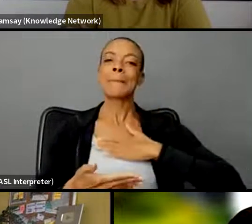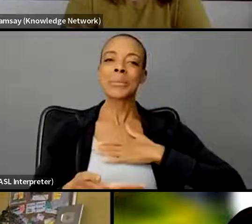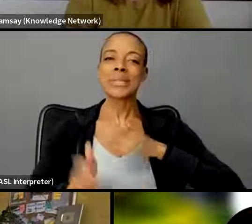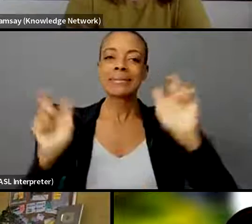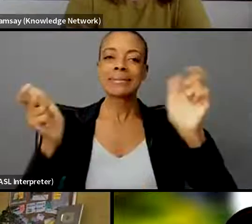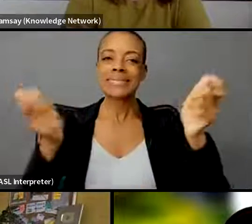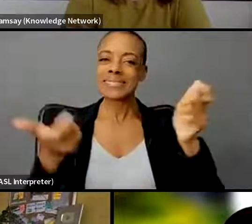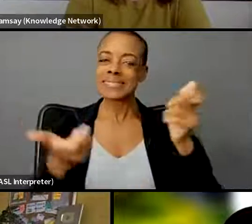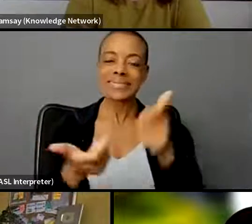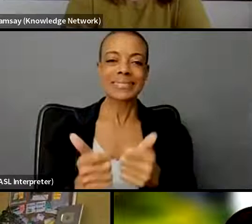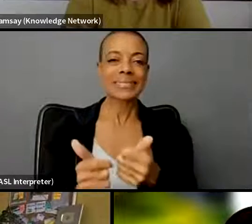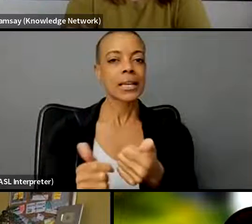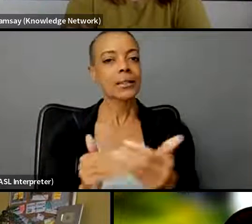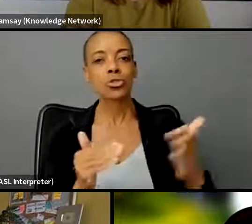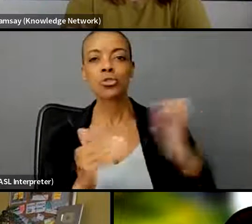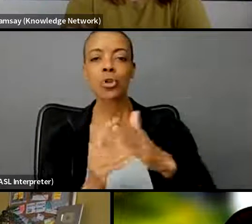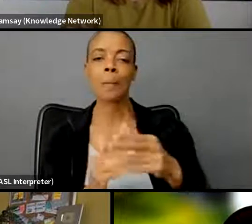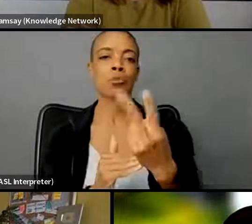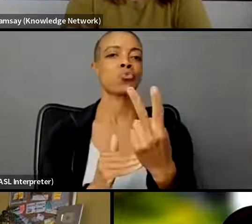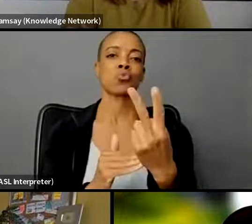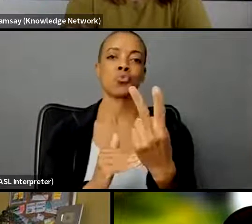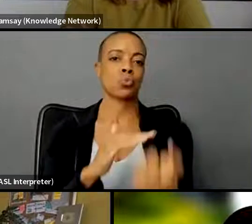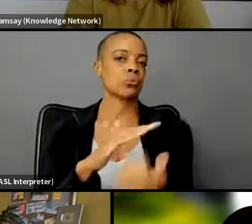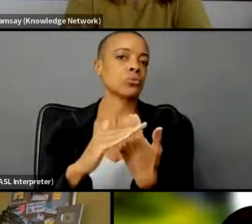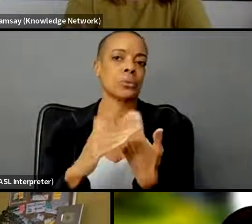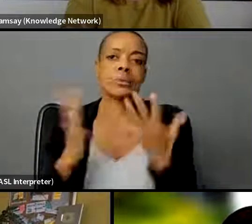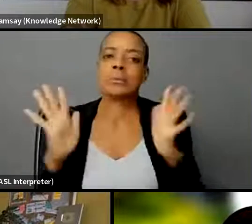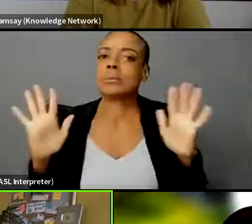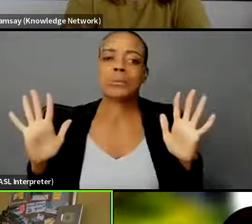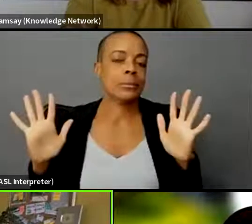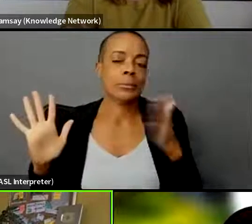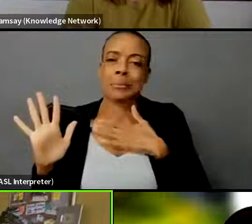and be intentional with what you're sharing. 2 at once, please.